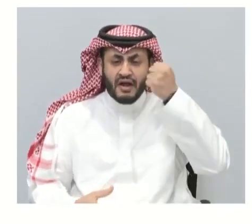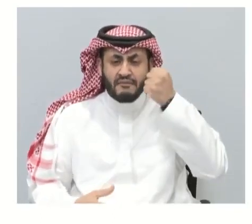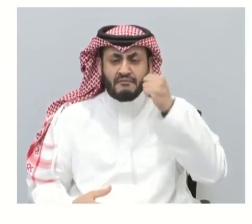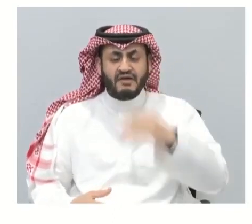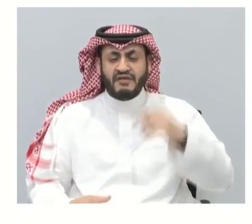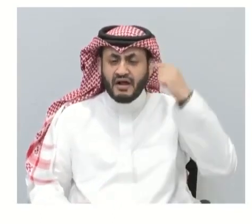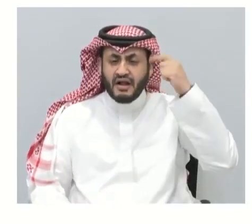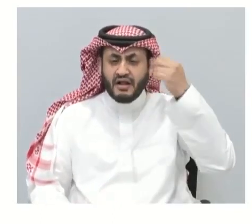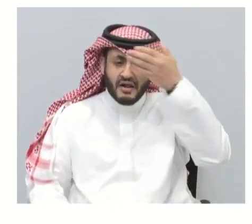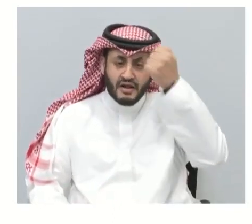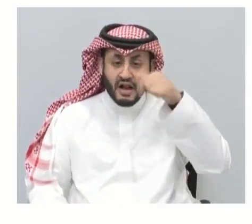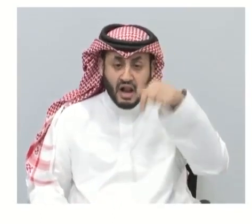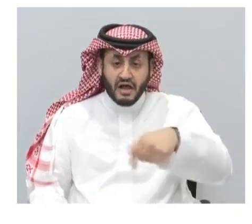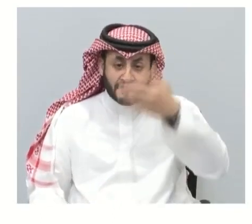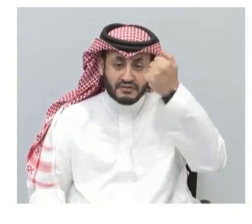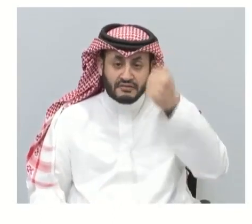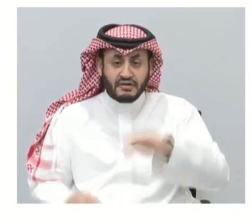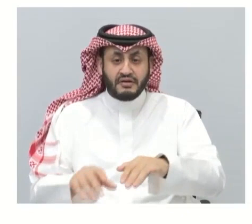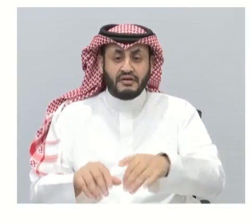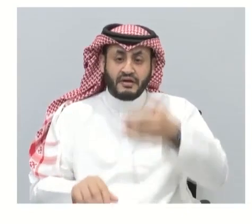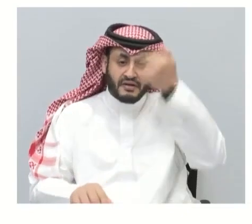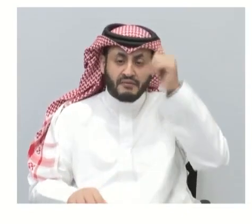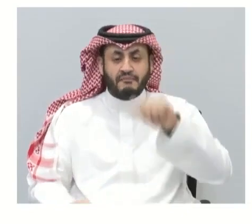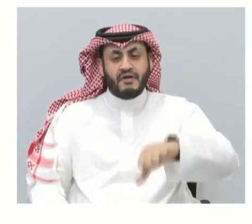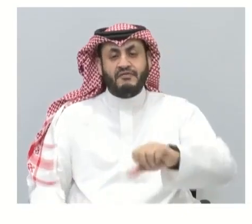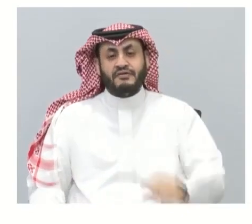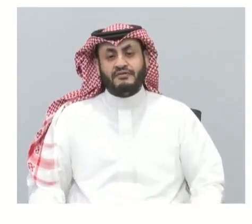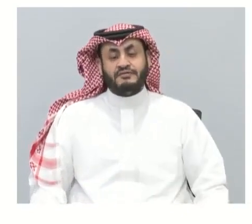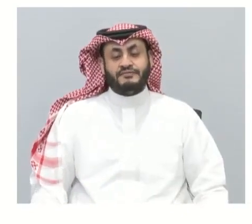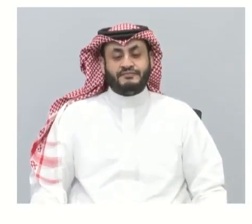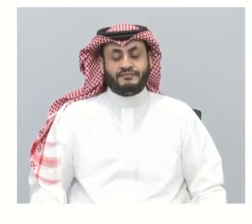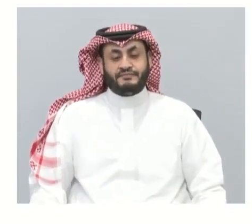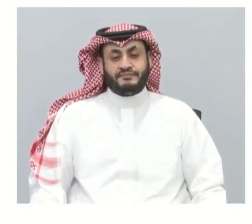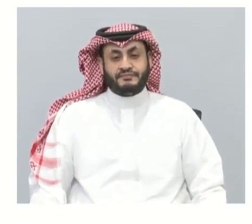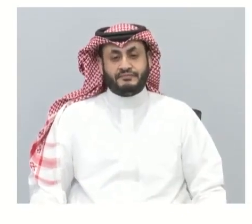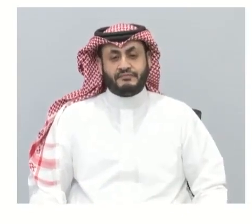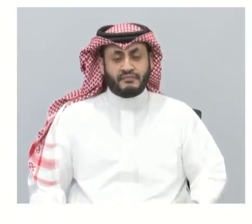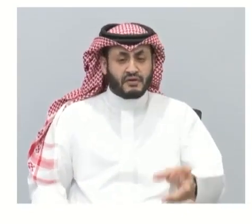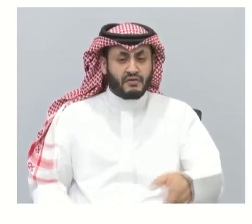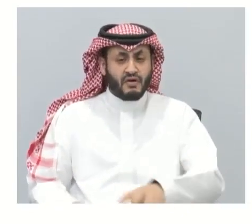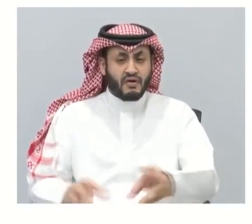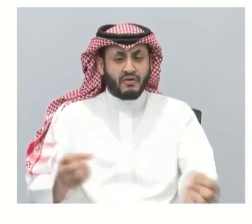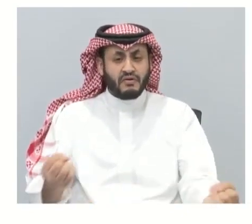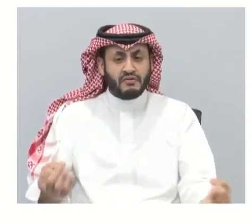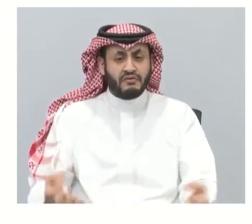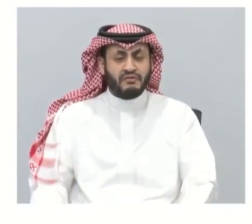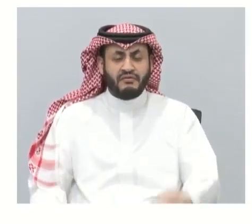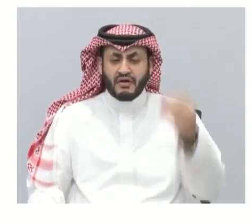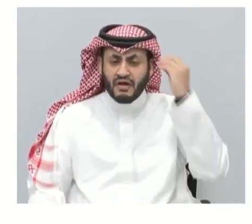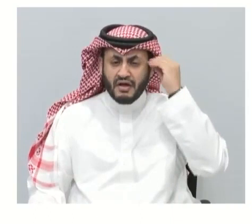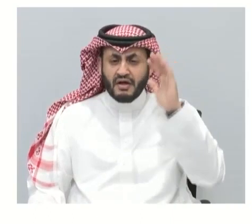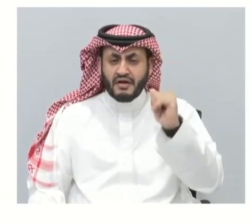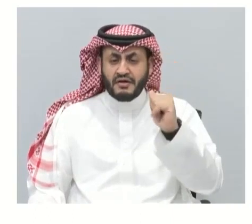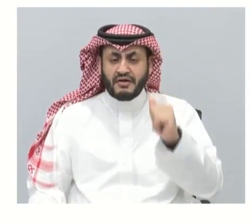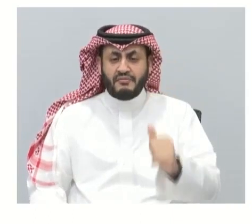agree. Memorizing facts is not an effective way of learning. There are a lot of people who are unable to do that,